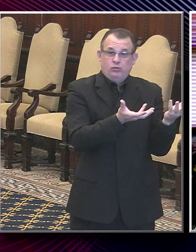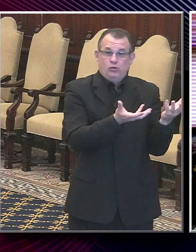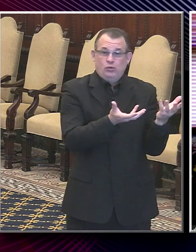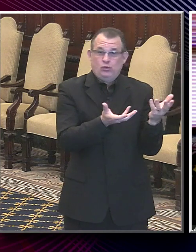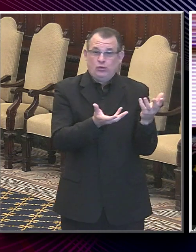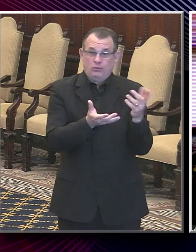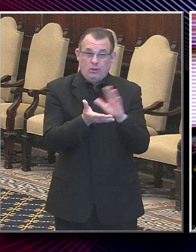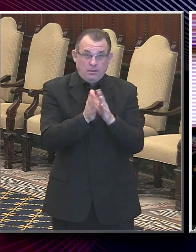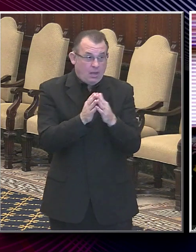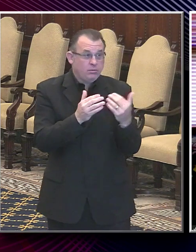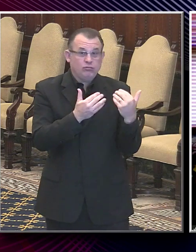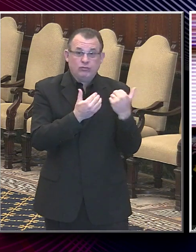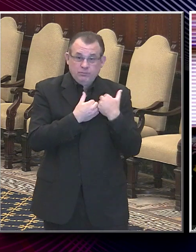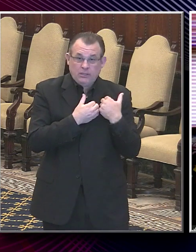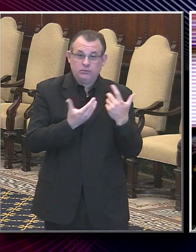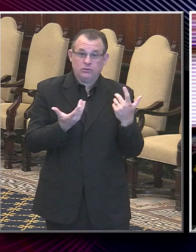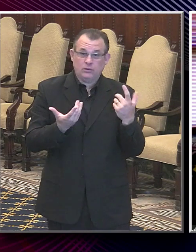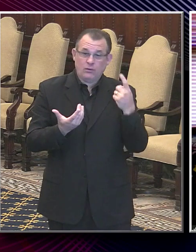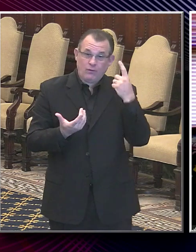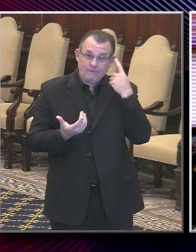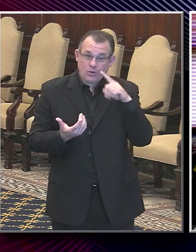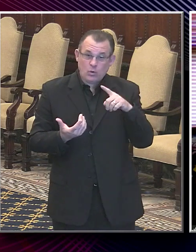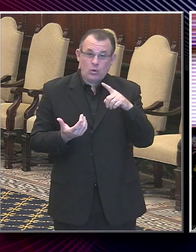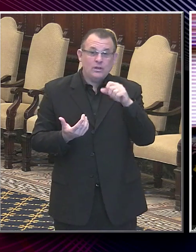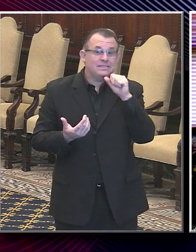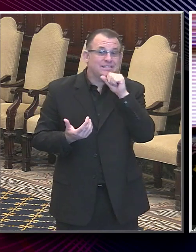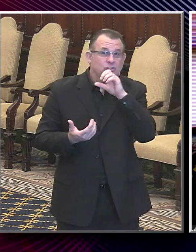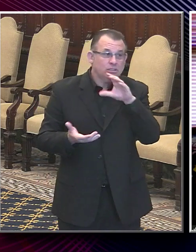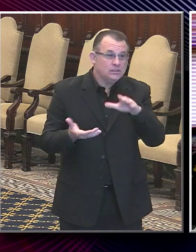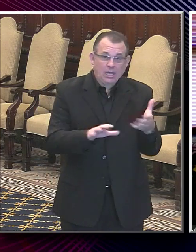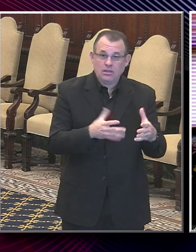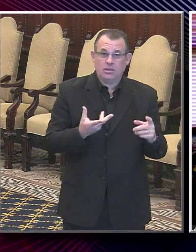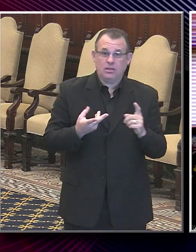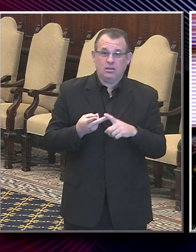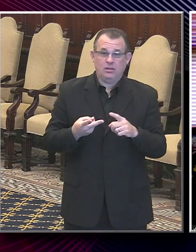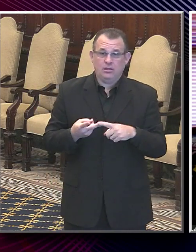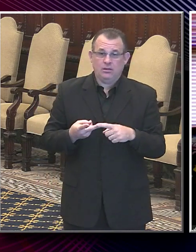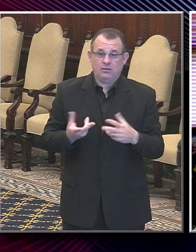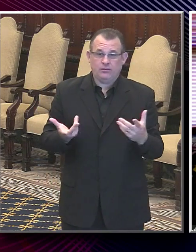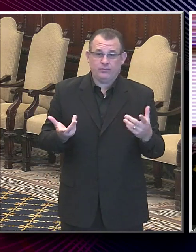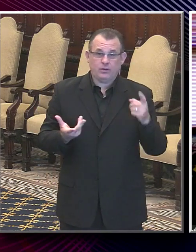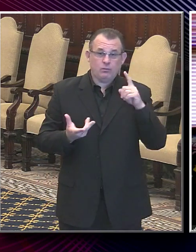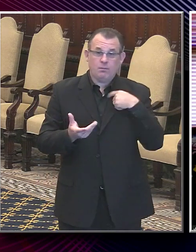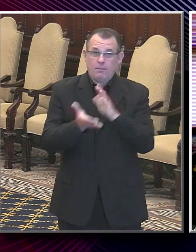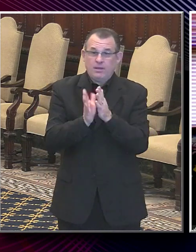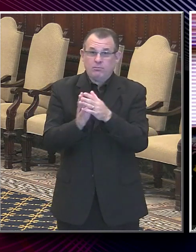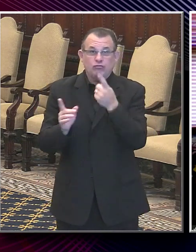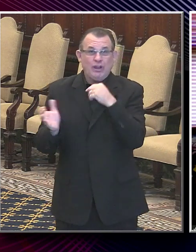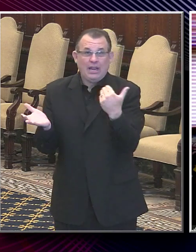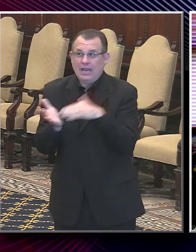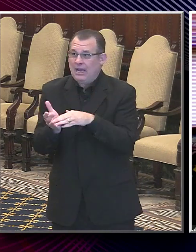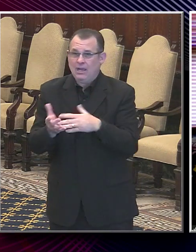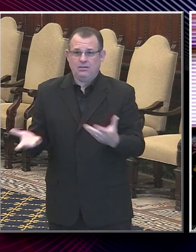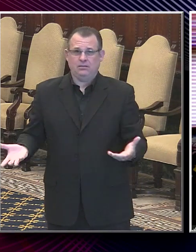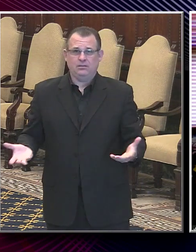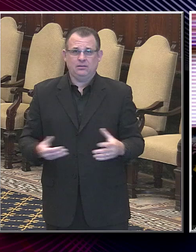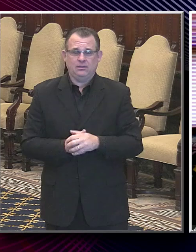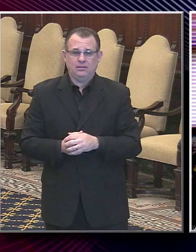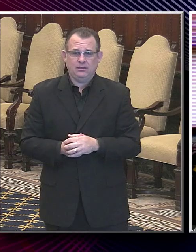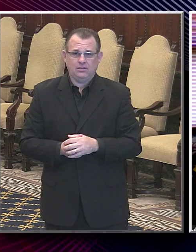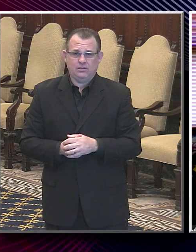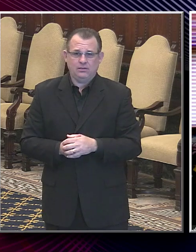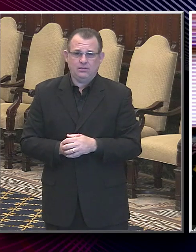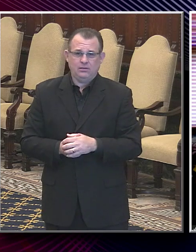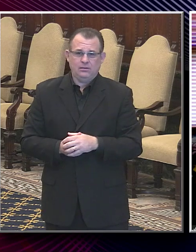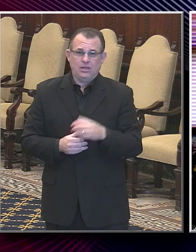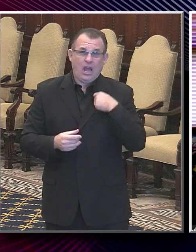responsible for the death of senior citizens, the slide back into red if it happens. And I agree,